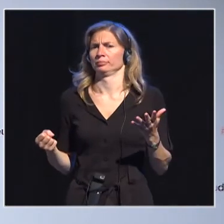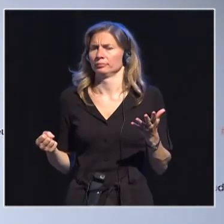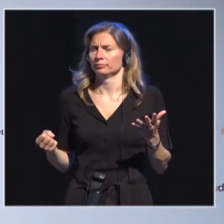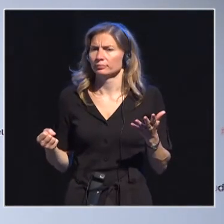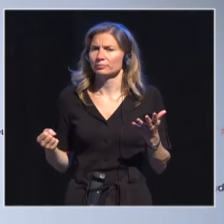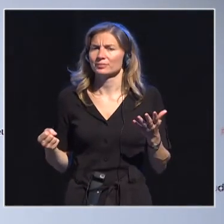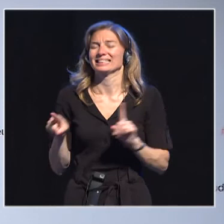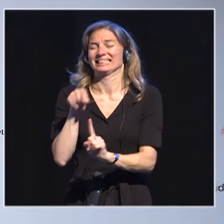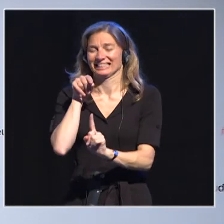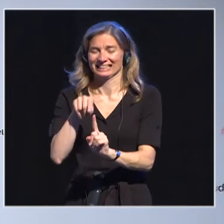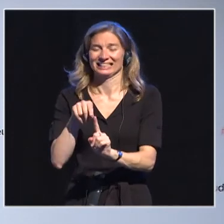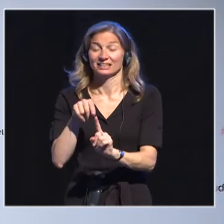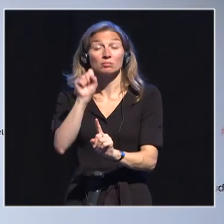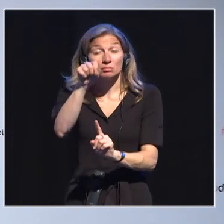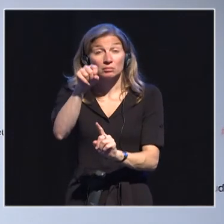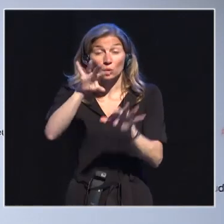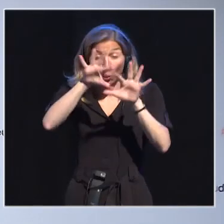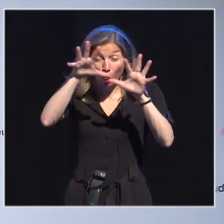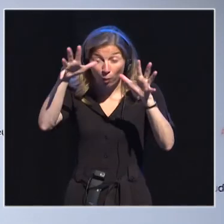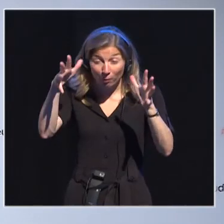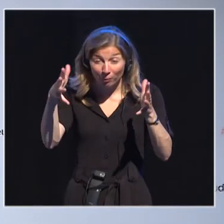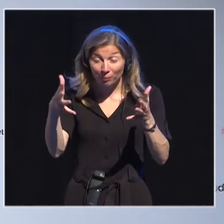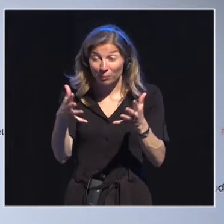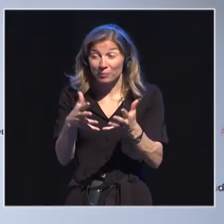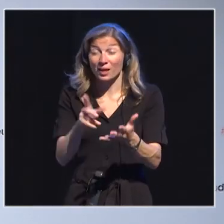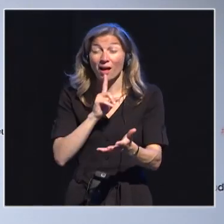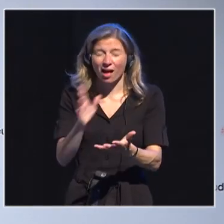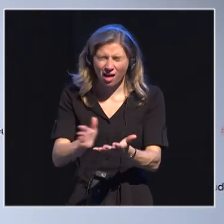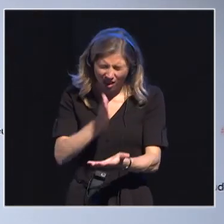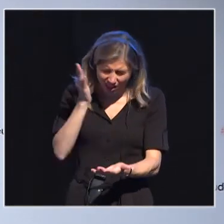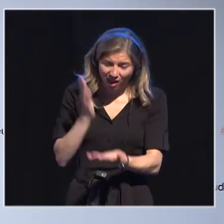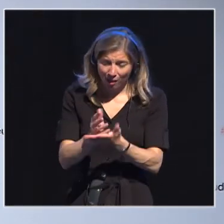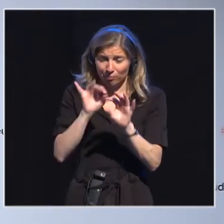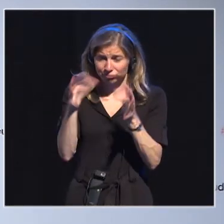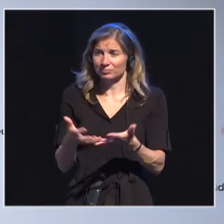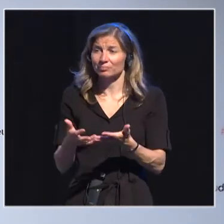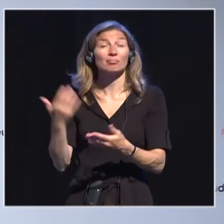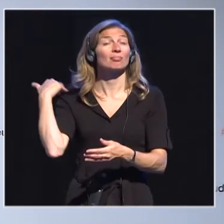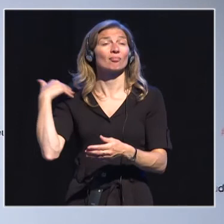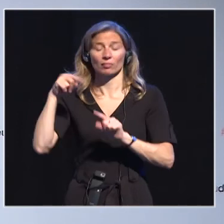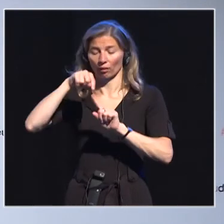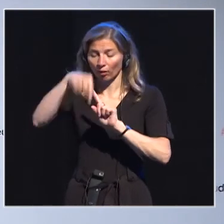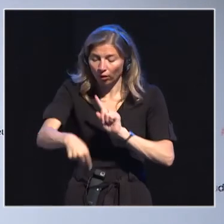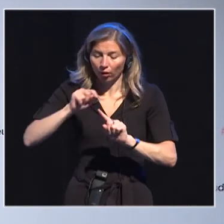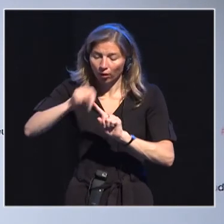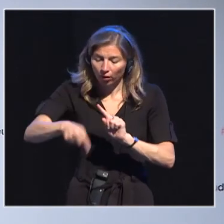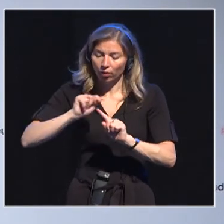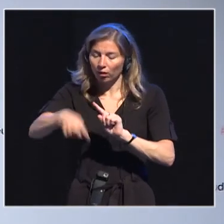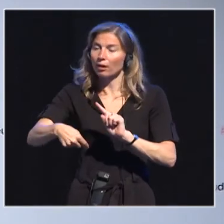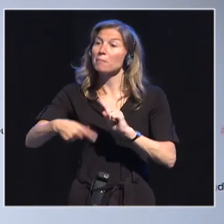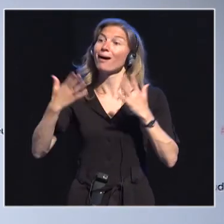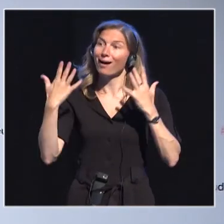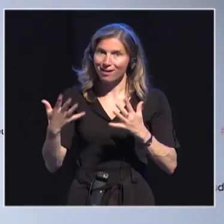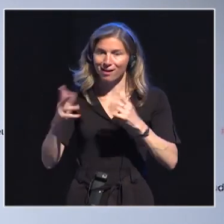globalization is finally getting real. I think up to now, globalization was a one-way street. It was mostly